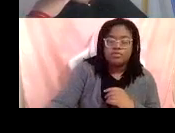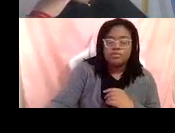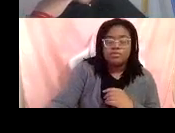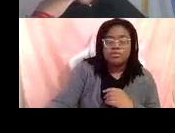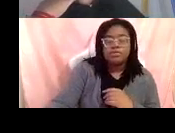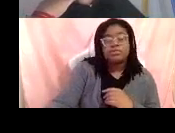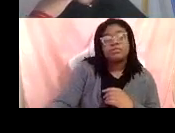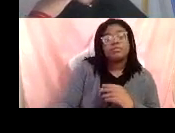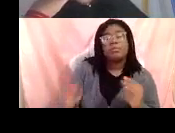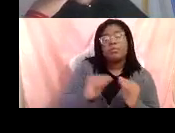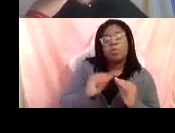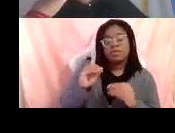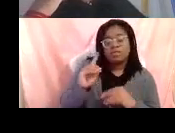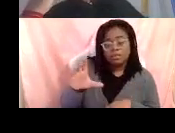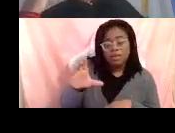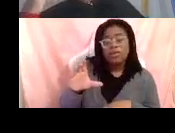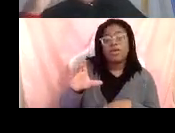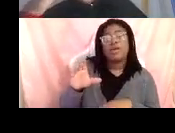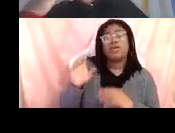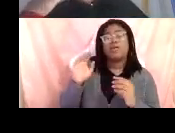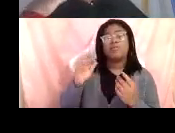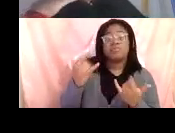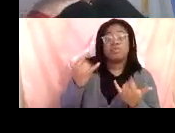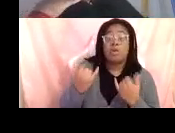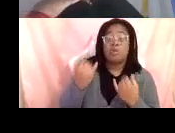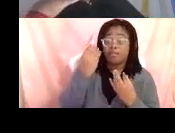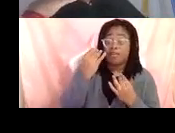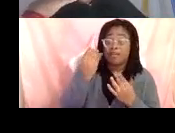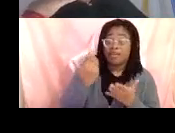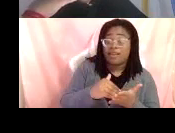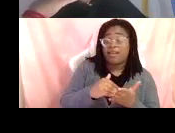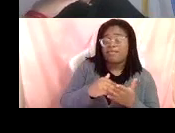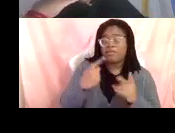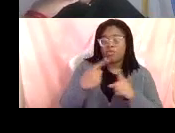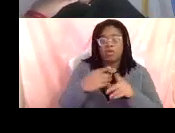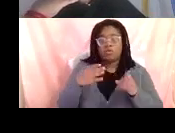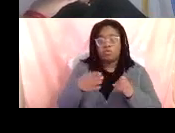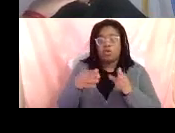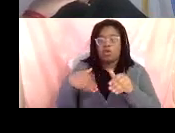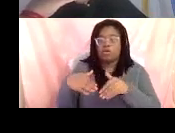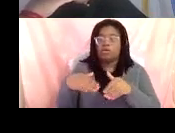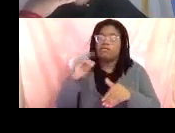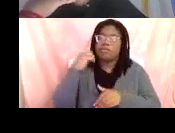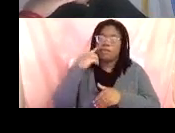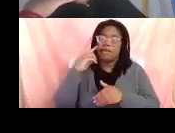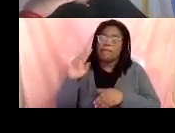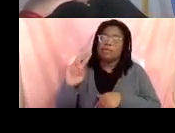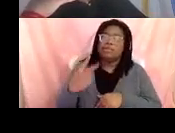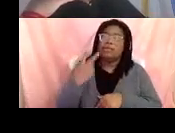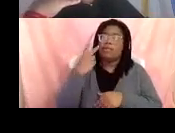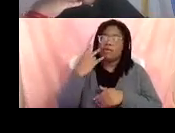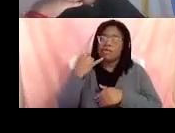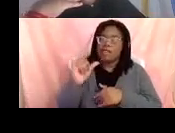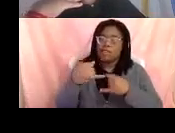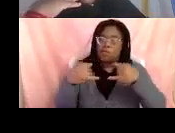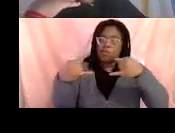more documentary, and maybe we're reconsidering the crosswalk. Maybe we're thinking about double yellow lines, we're thinking about